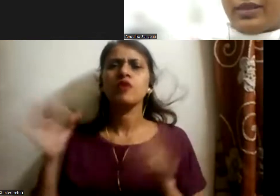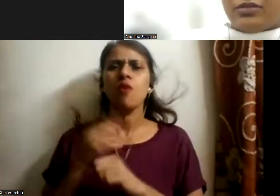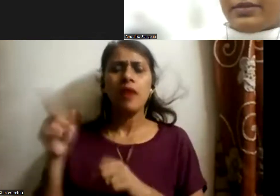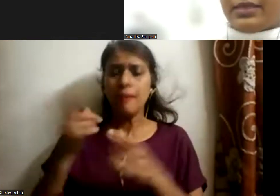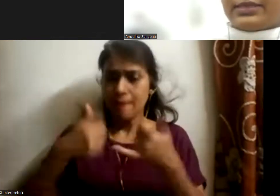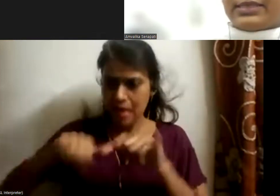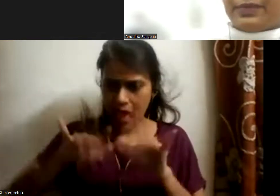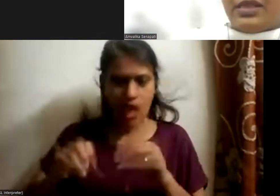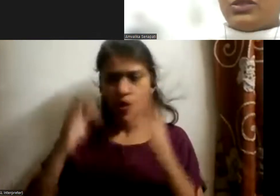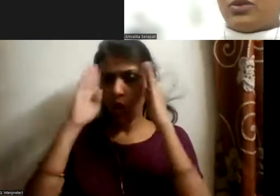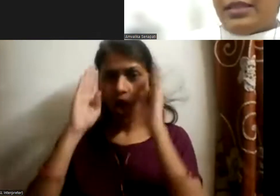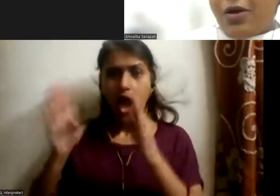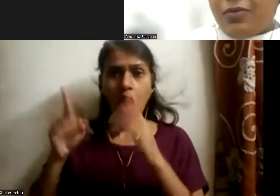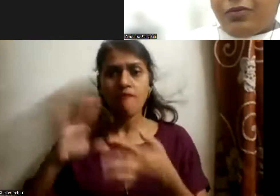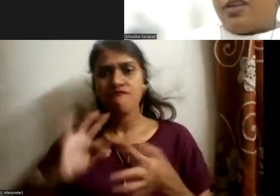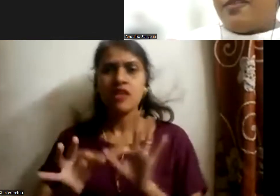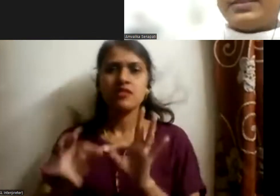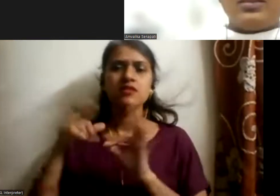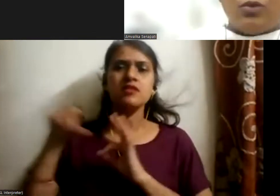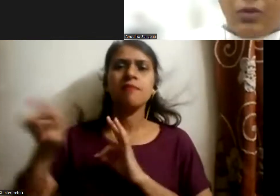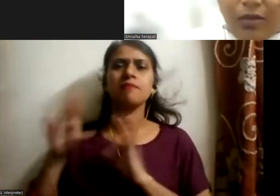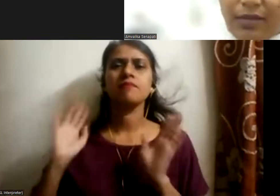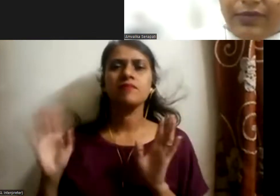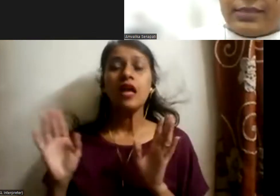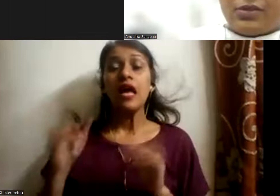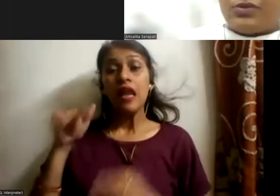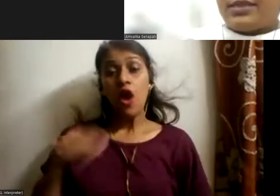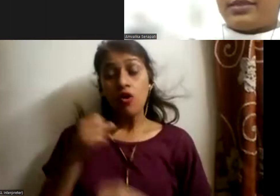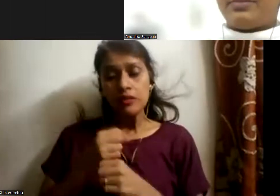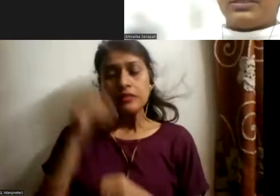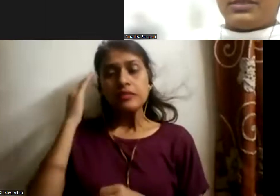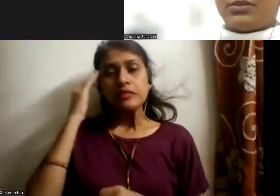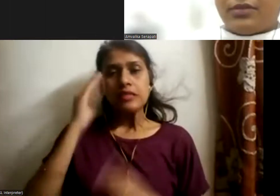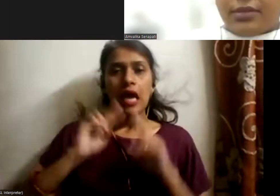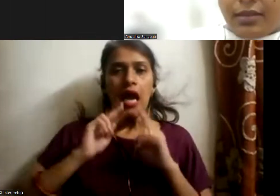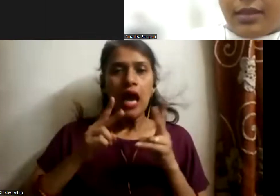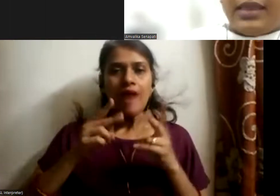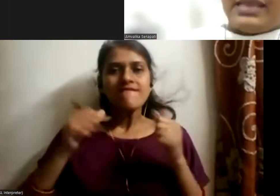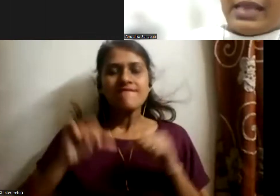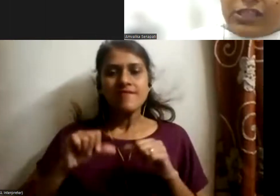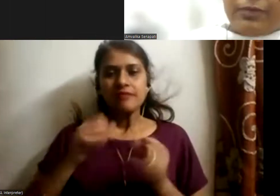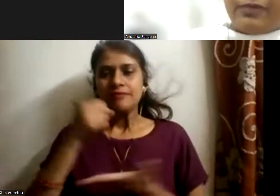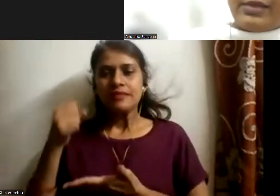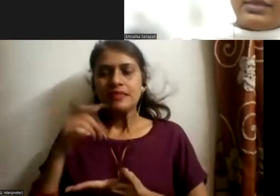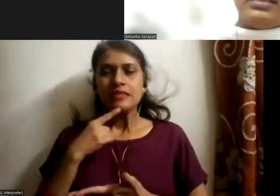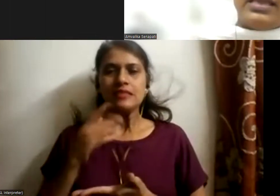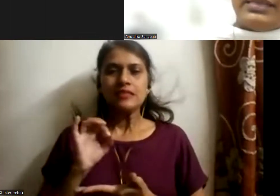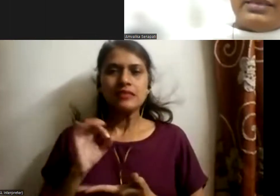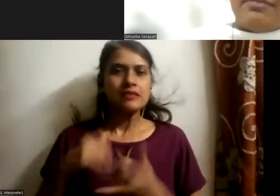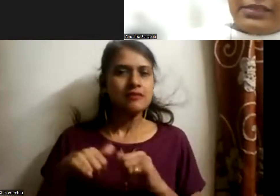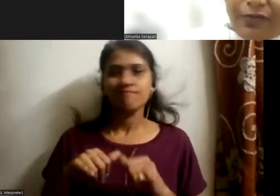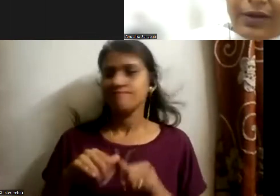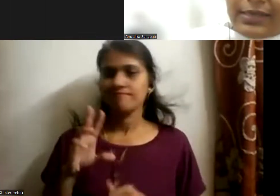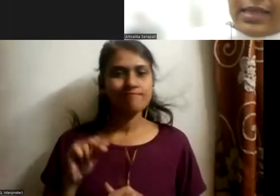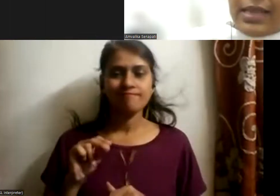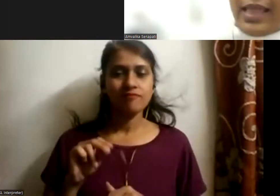may not make it accessible. So now government can no longer give an excuse saying that budget is not there. It has to be provided. It is a